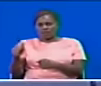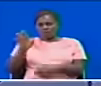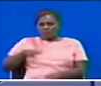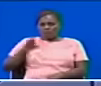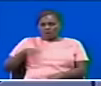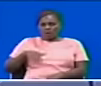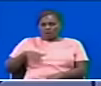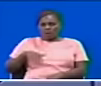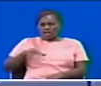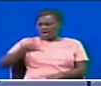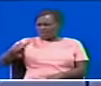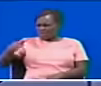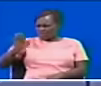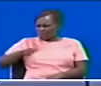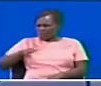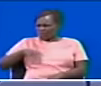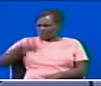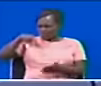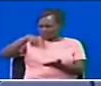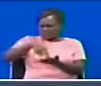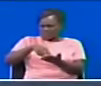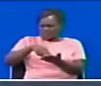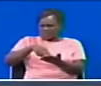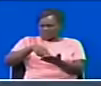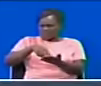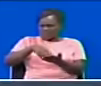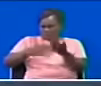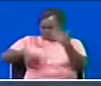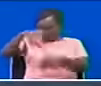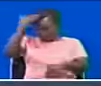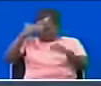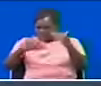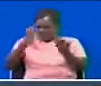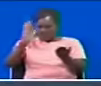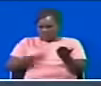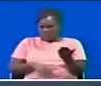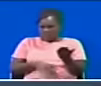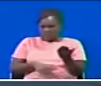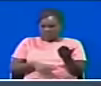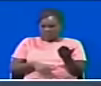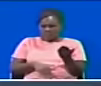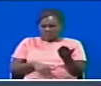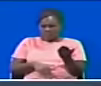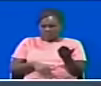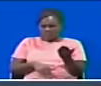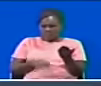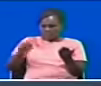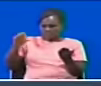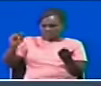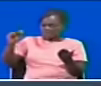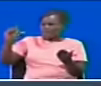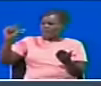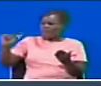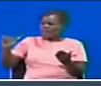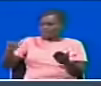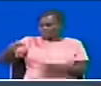I don't think there is anybody today running for president who is more qualified to run for president than Dr. Sally Kosgei. She is a scholar. She